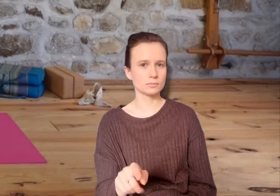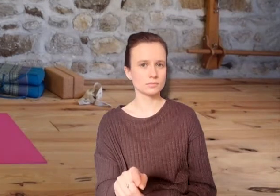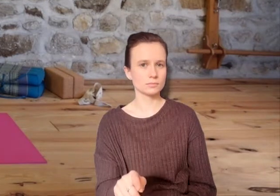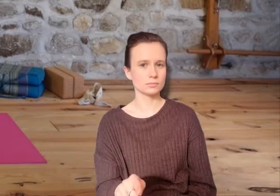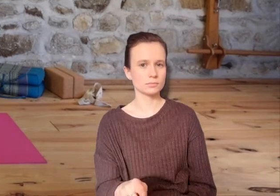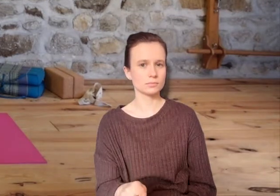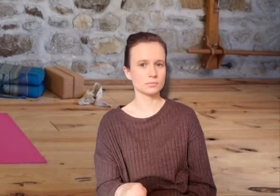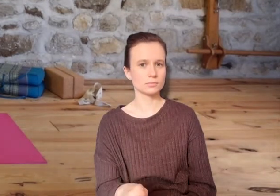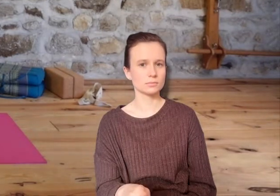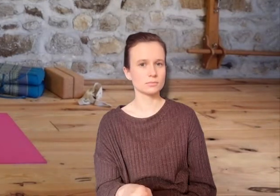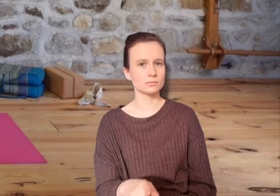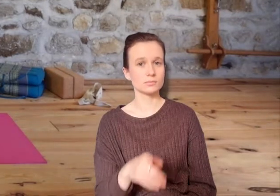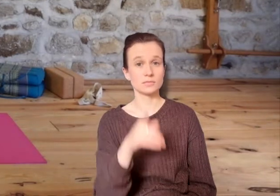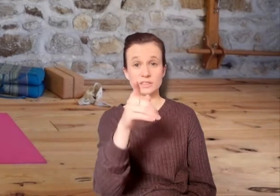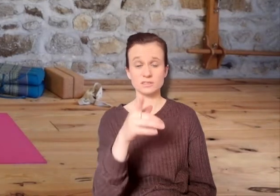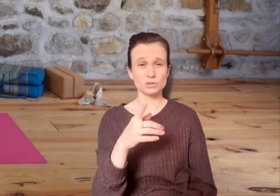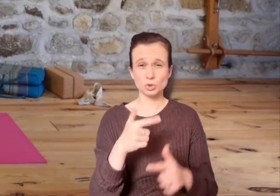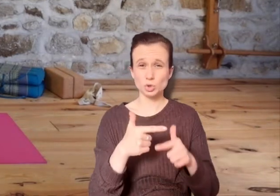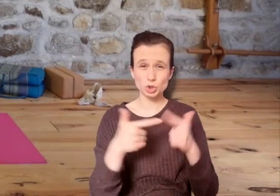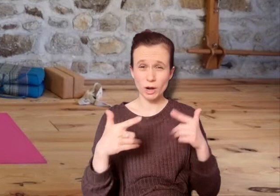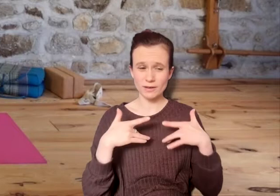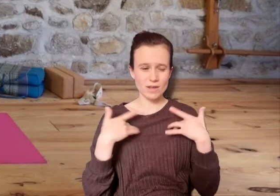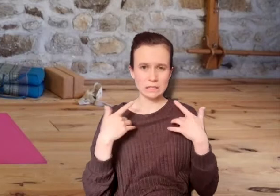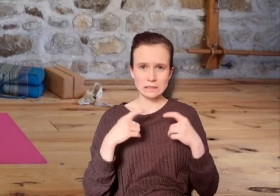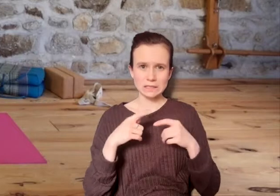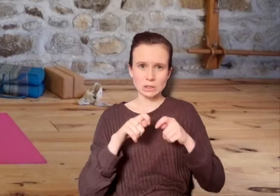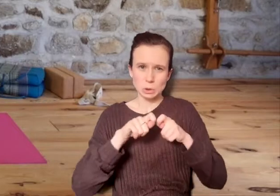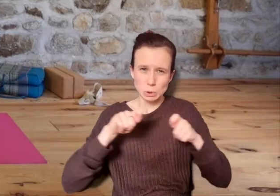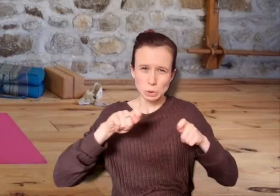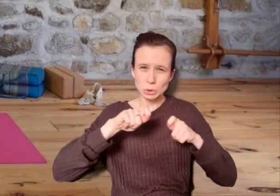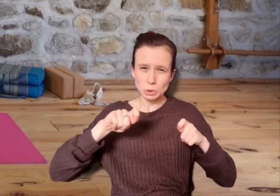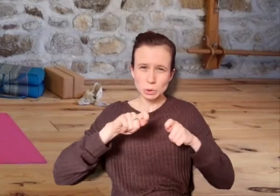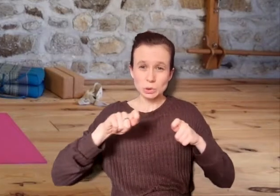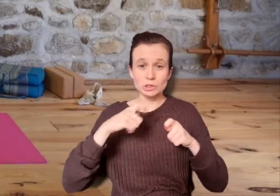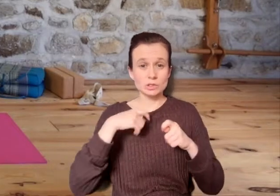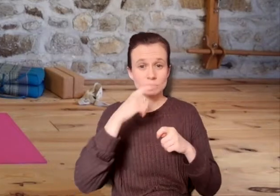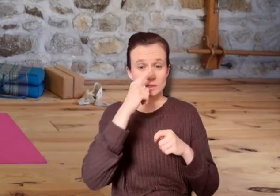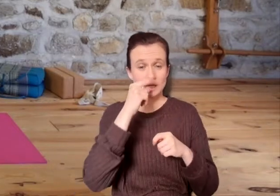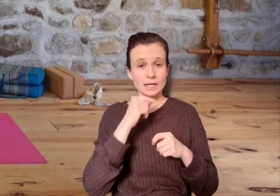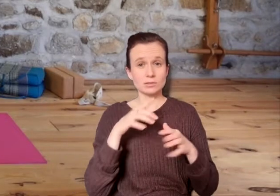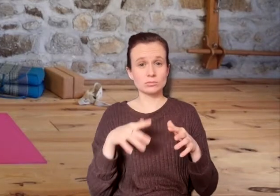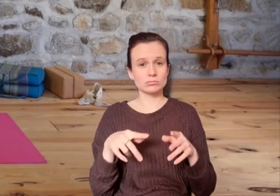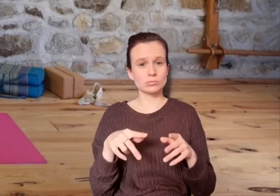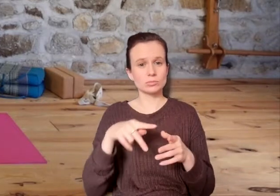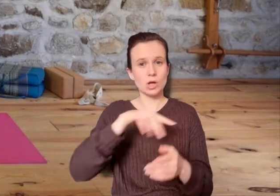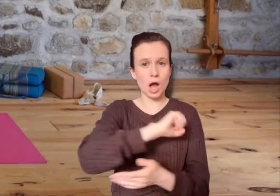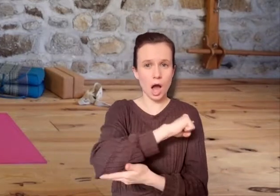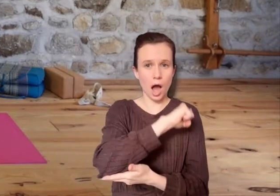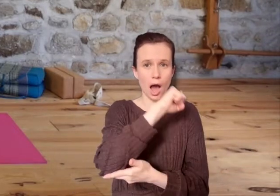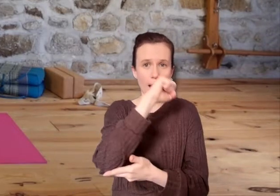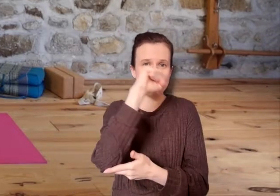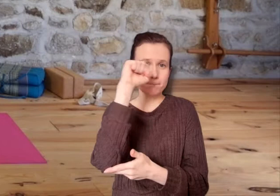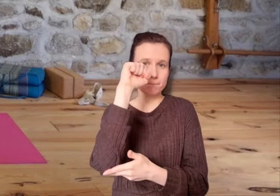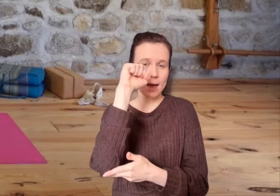If you need to come out of this early, if it's a bit too much on that right quad, you can lengthen that leg just a little bit and then come back down